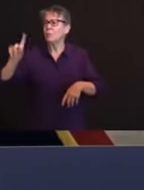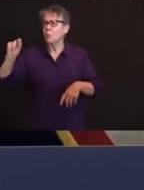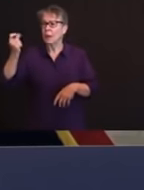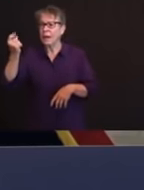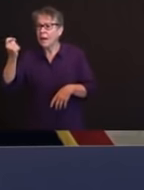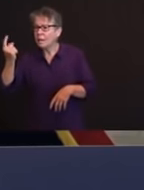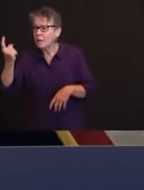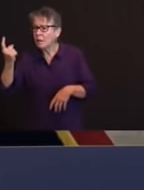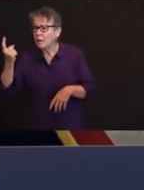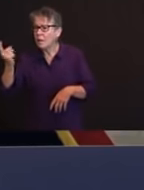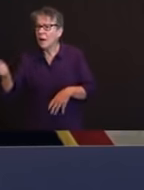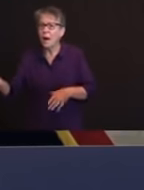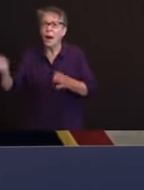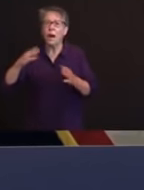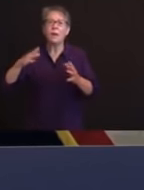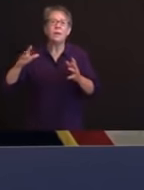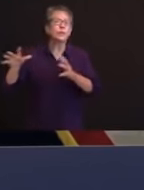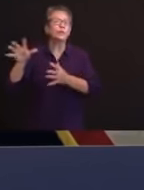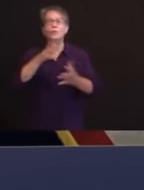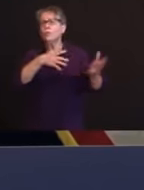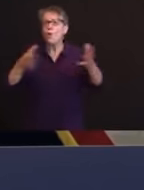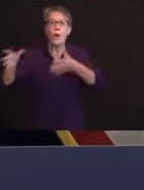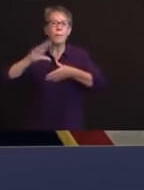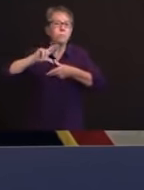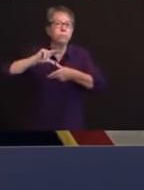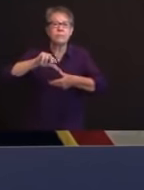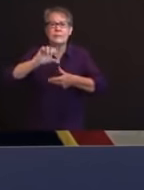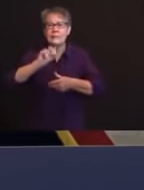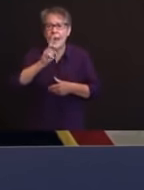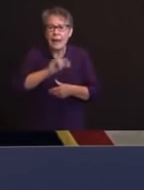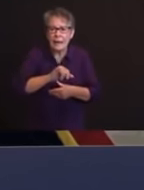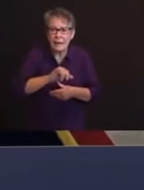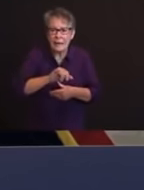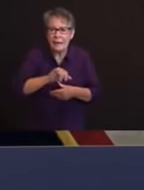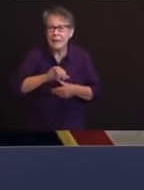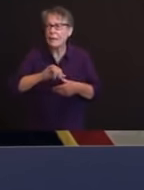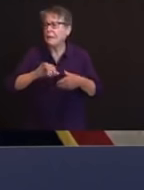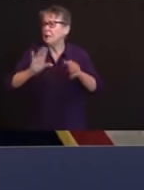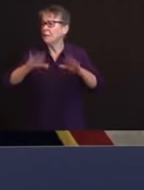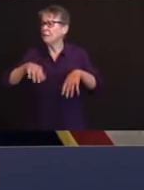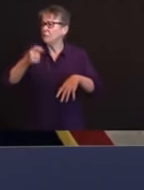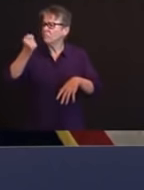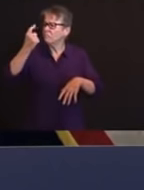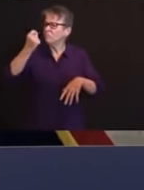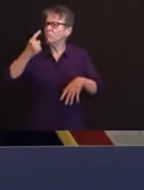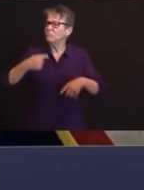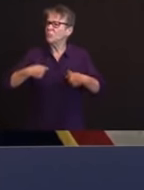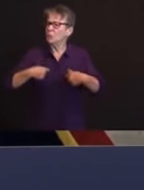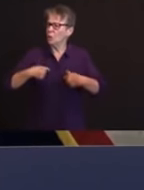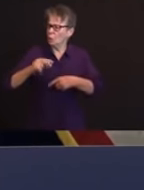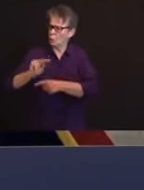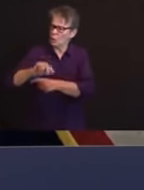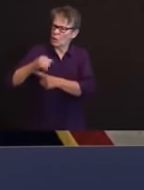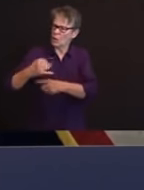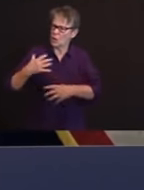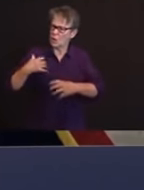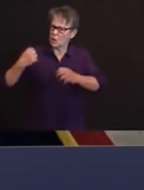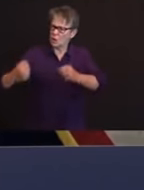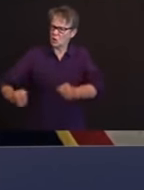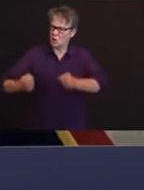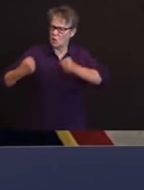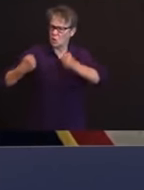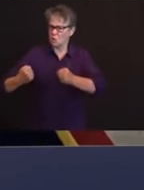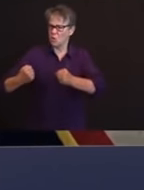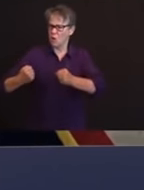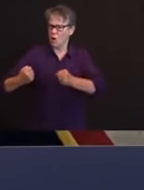at this time that we see still a lot of division in our country, we must unite around that common ground. There are